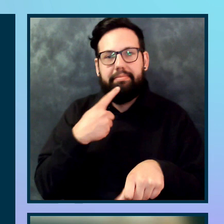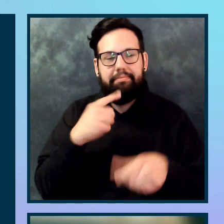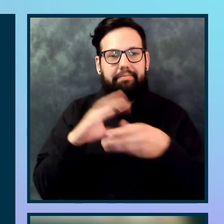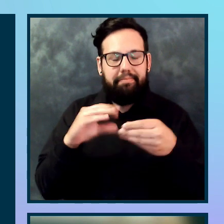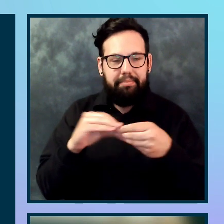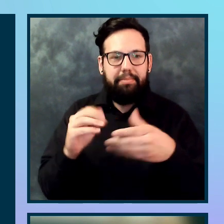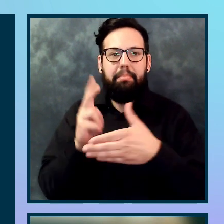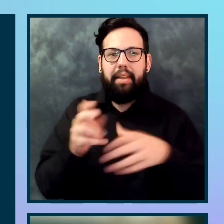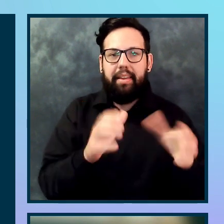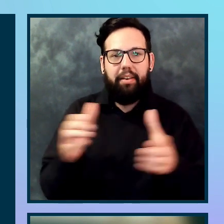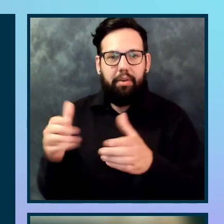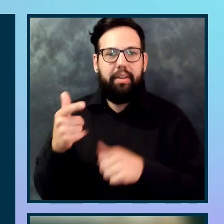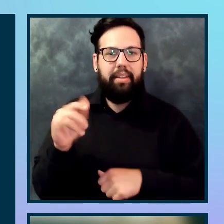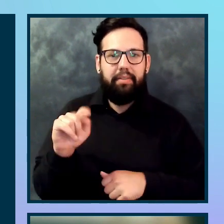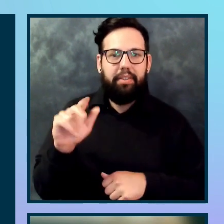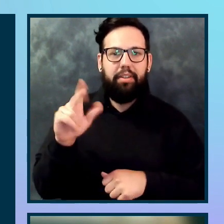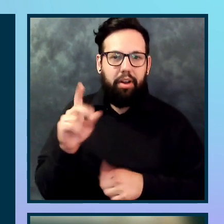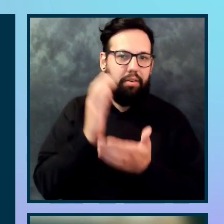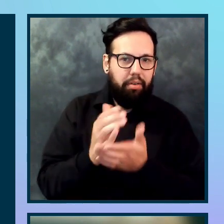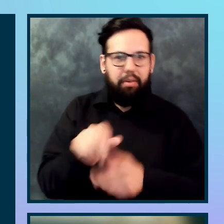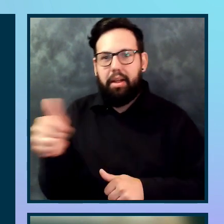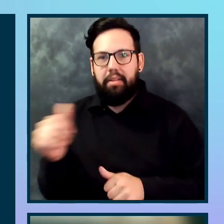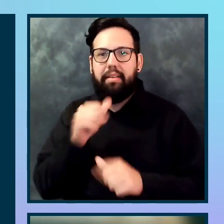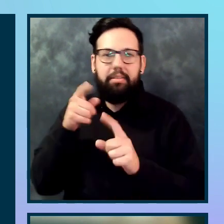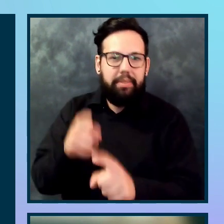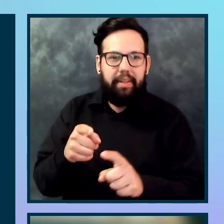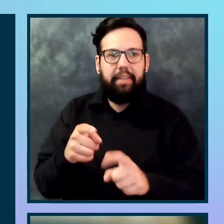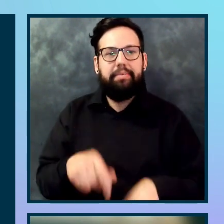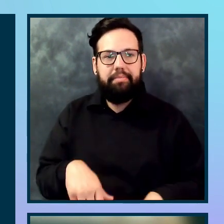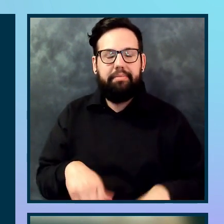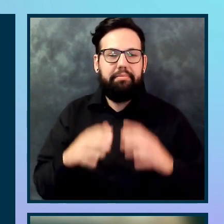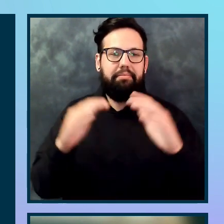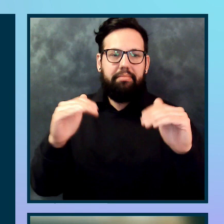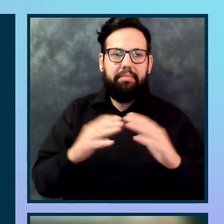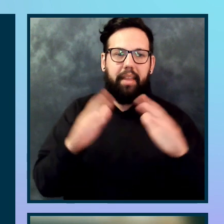Button. Image. Gift card. Logo other. Unspecified. Houseplant. Button.